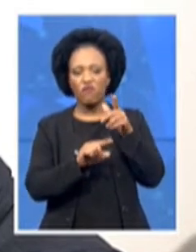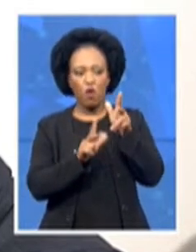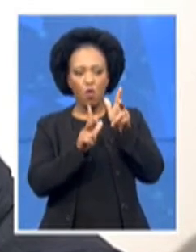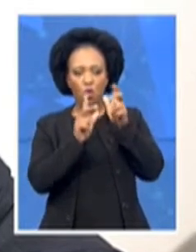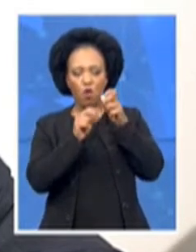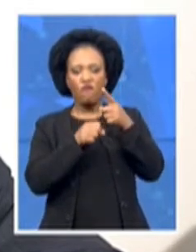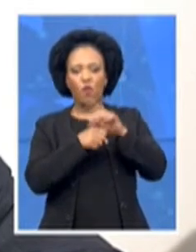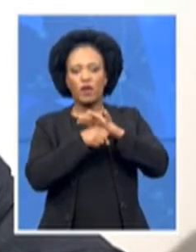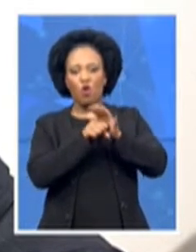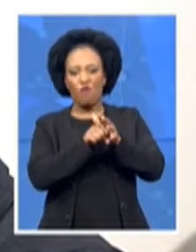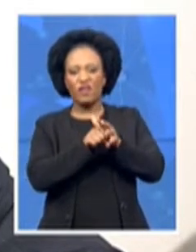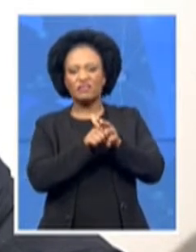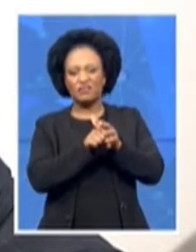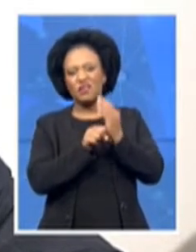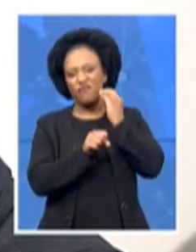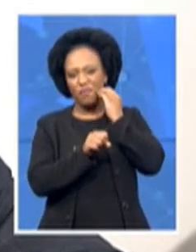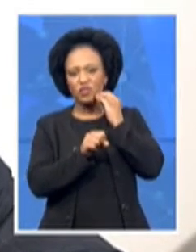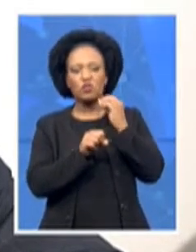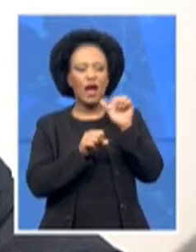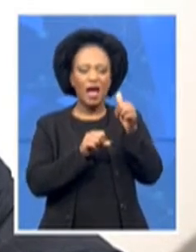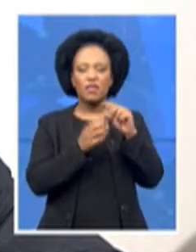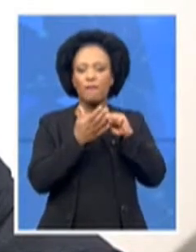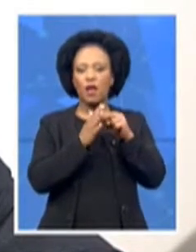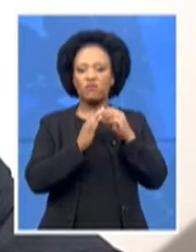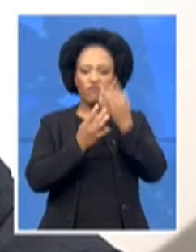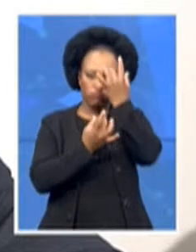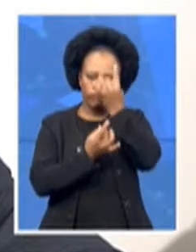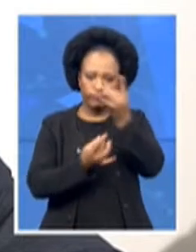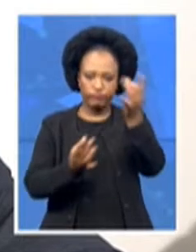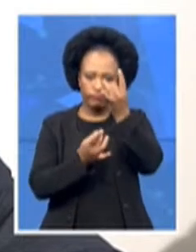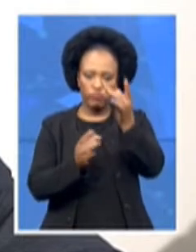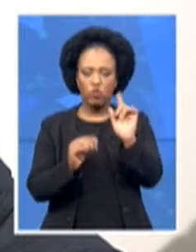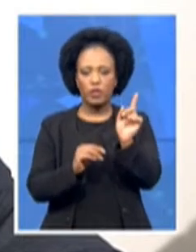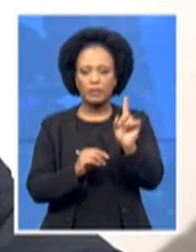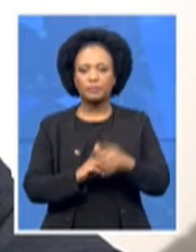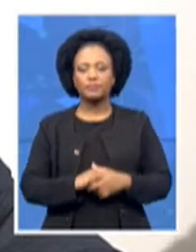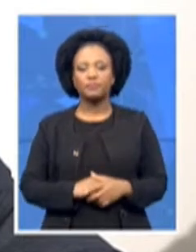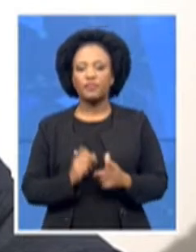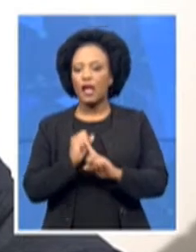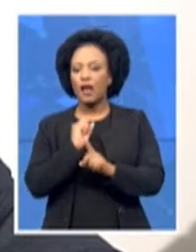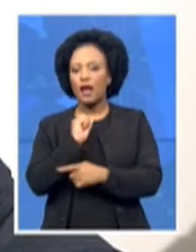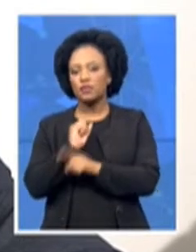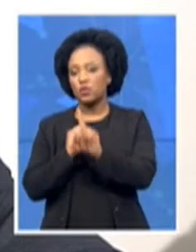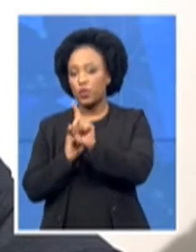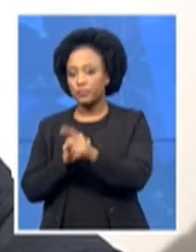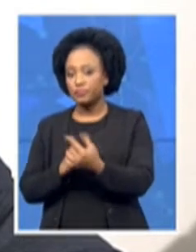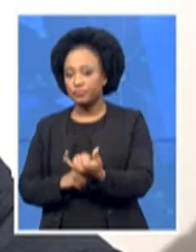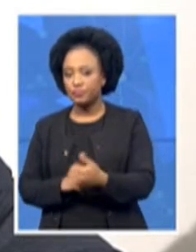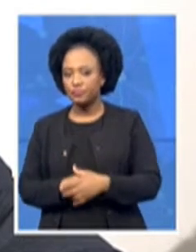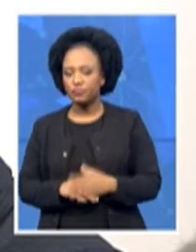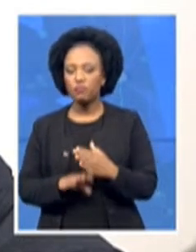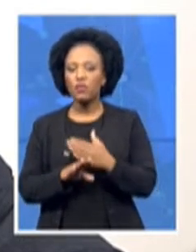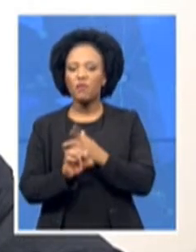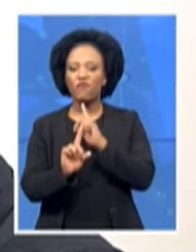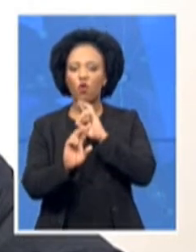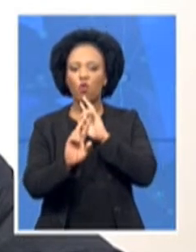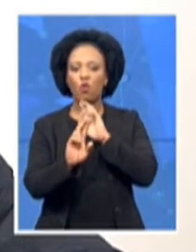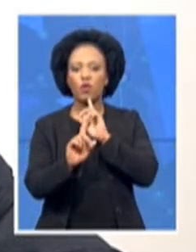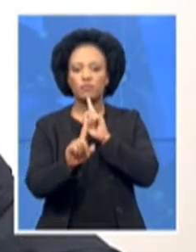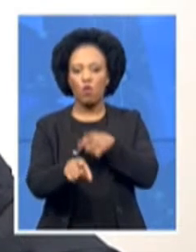Okay. Any last questions before we respond? Okay, in the absence of more questions, I'm going to